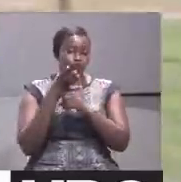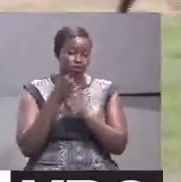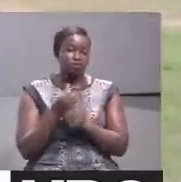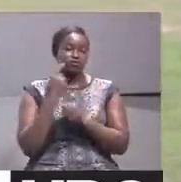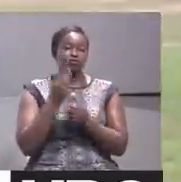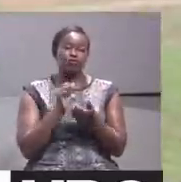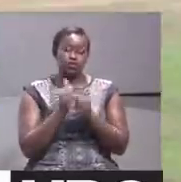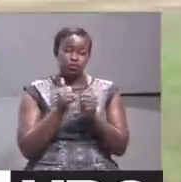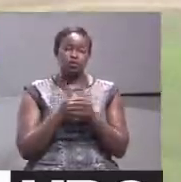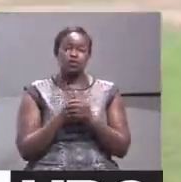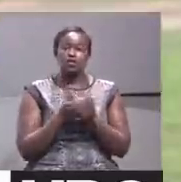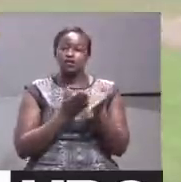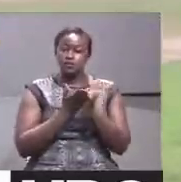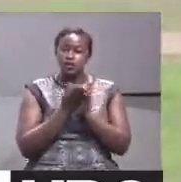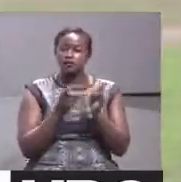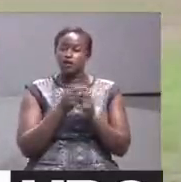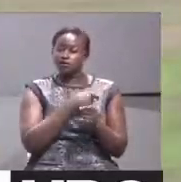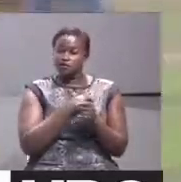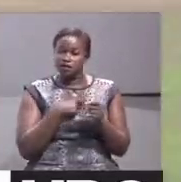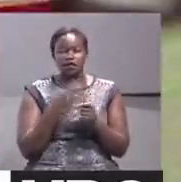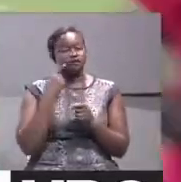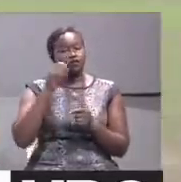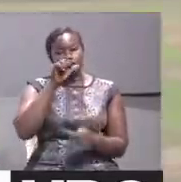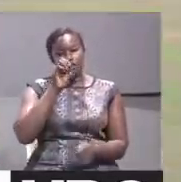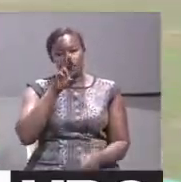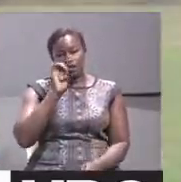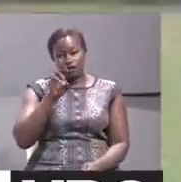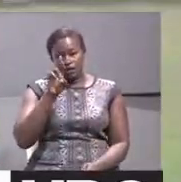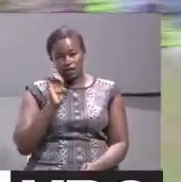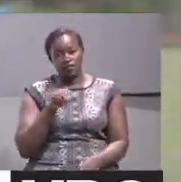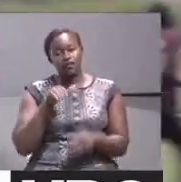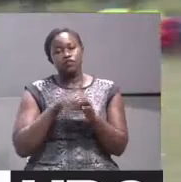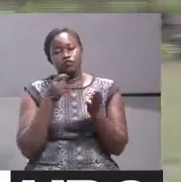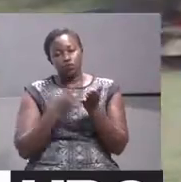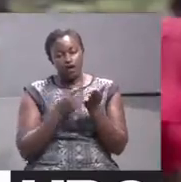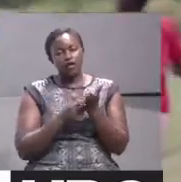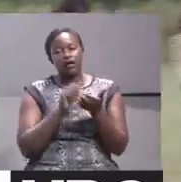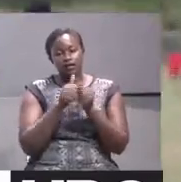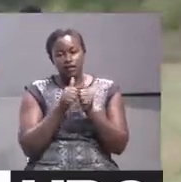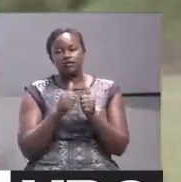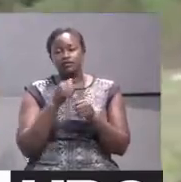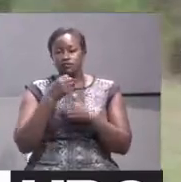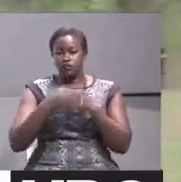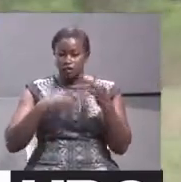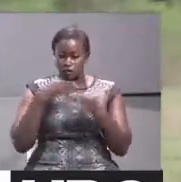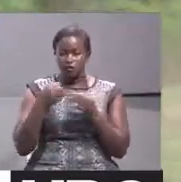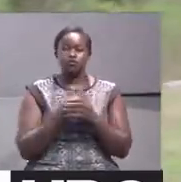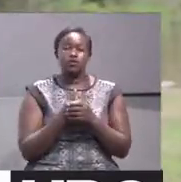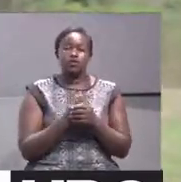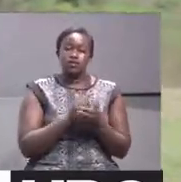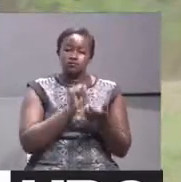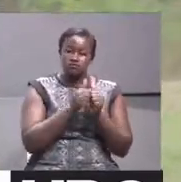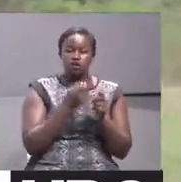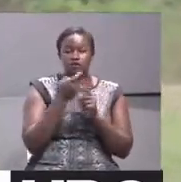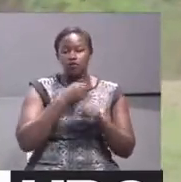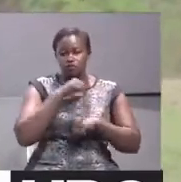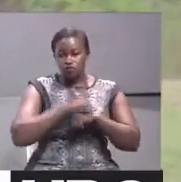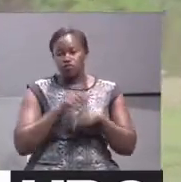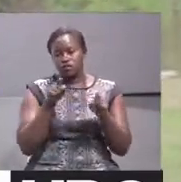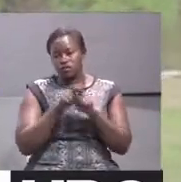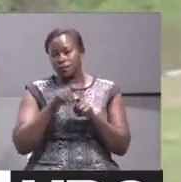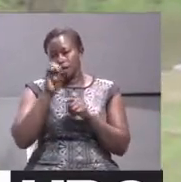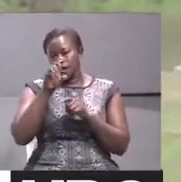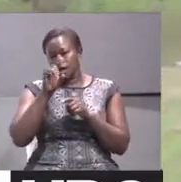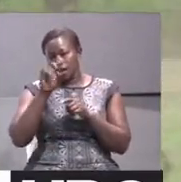Additionally, he served as the delegate for Serere within the Uganda Athletics Federation. The event attracted athletes from both school and elite levels